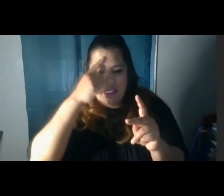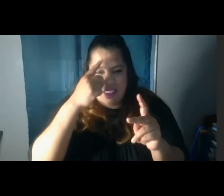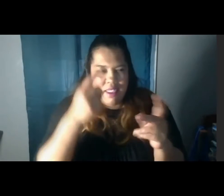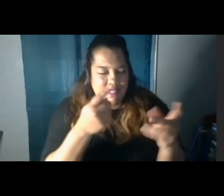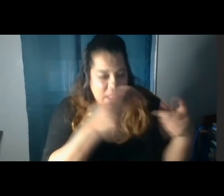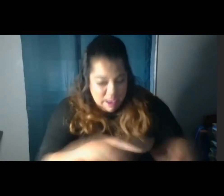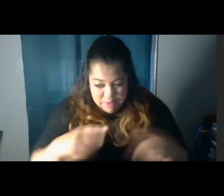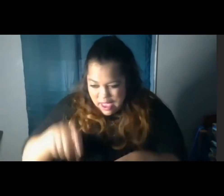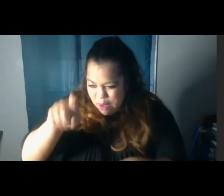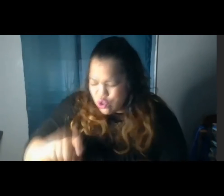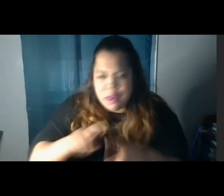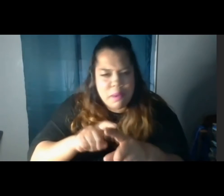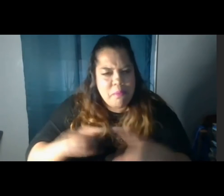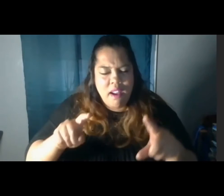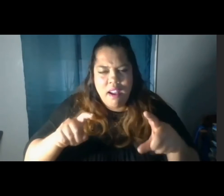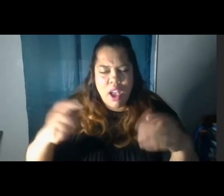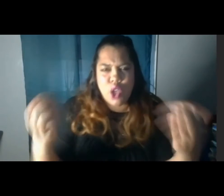Won't you help me